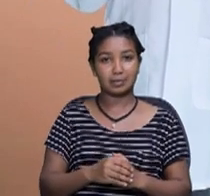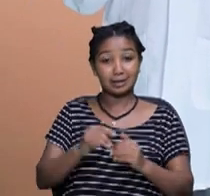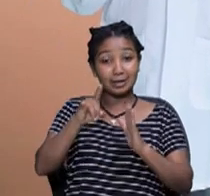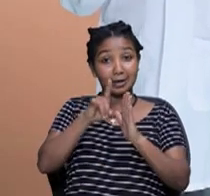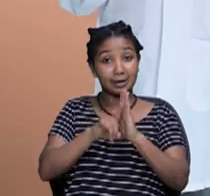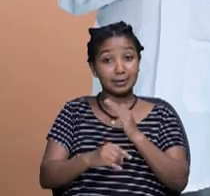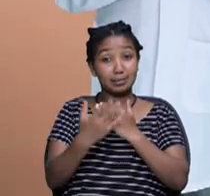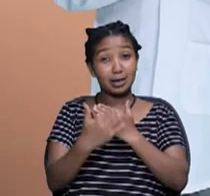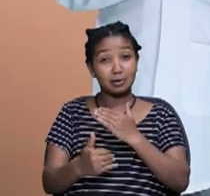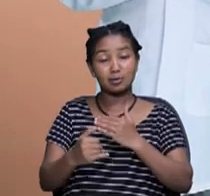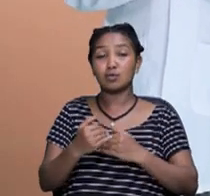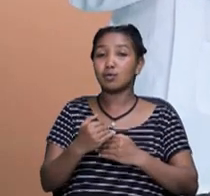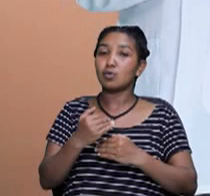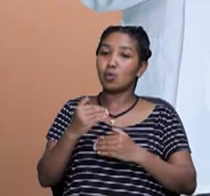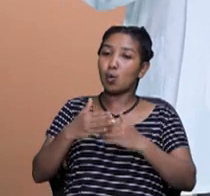decrease blood glucose level.